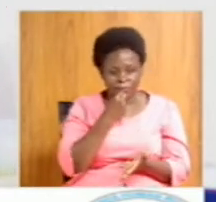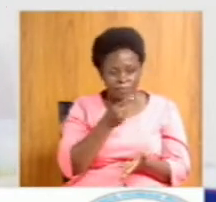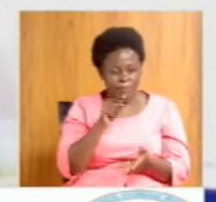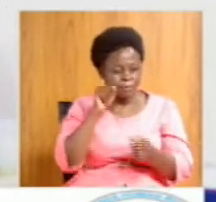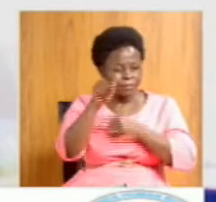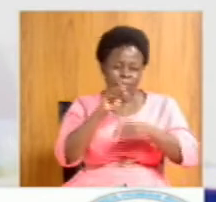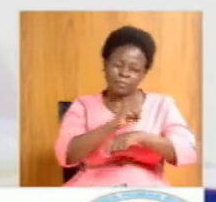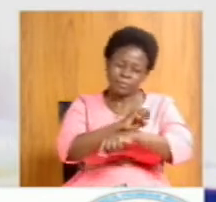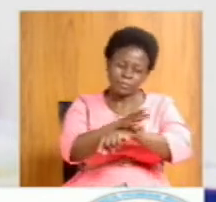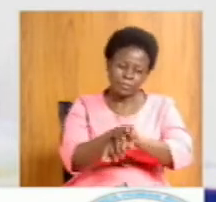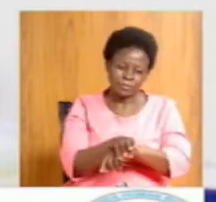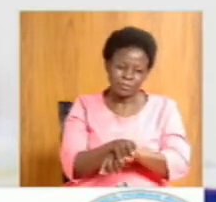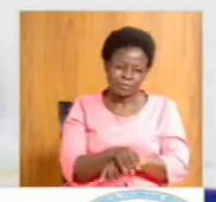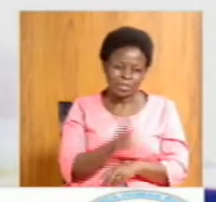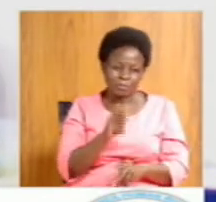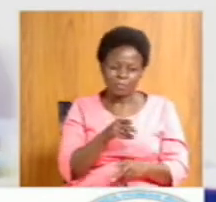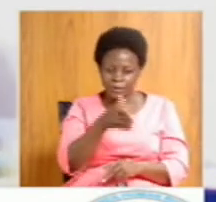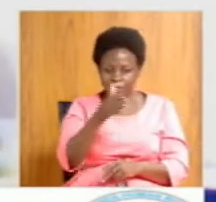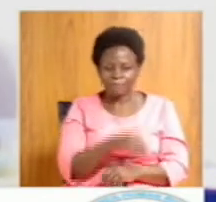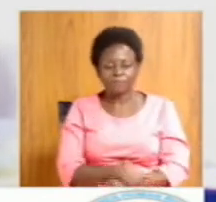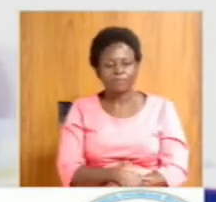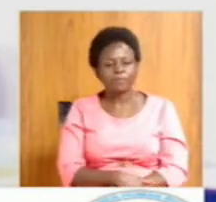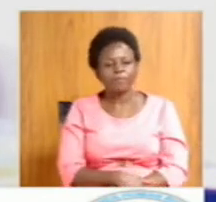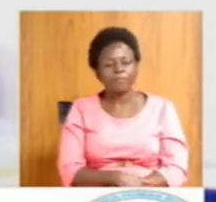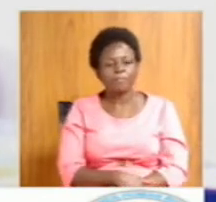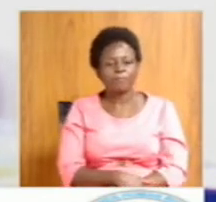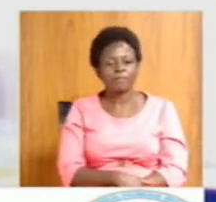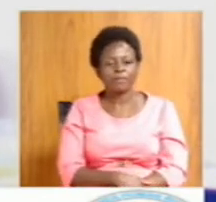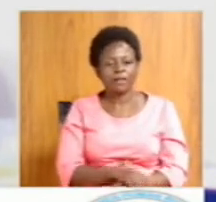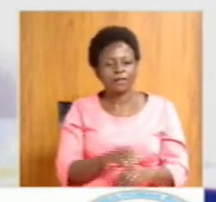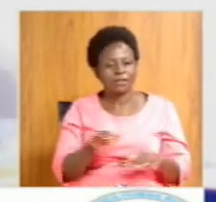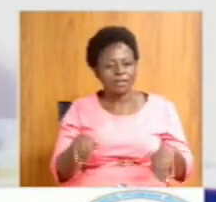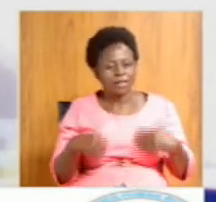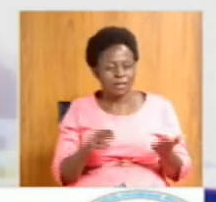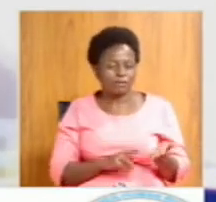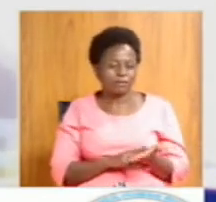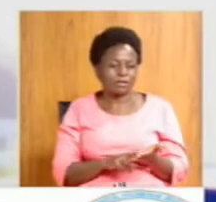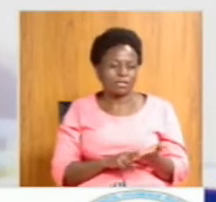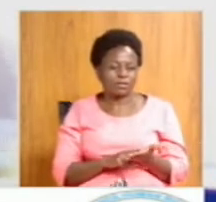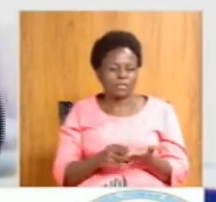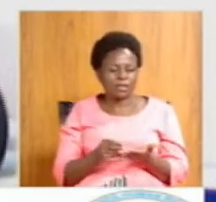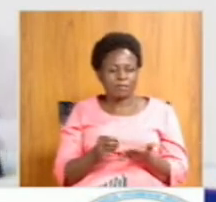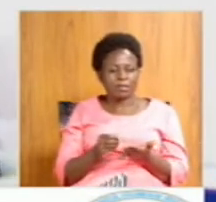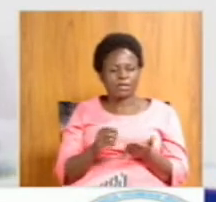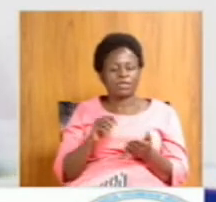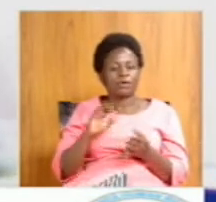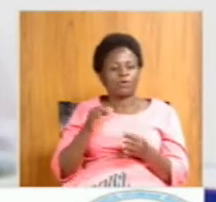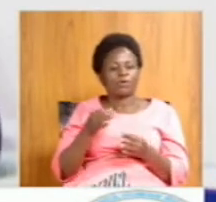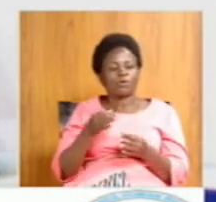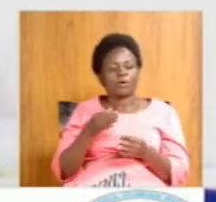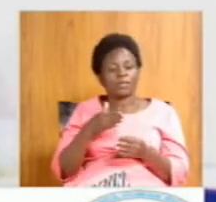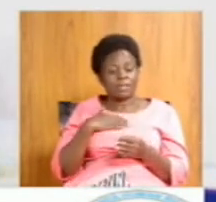blame COVID but the guys are still the other side so it is how we are using the money whether it is ours